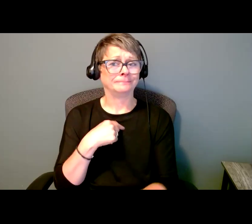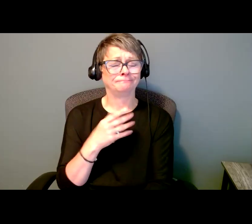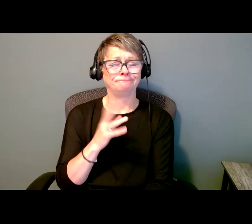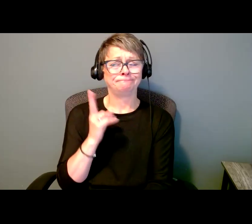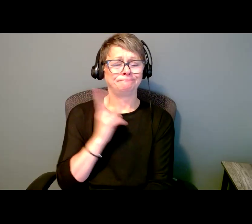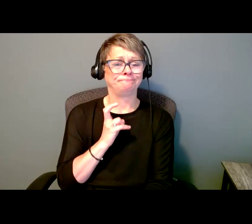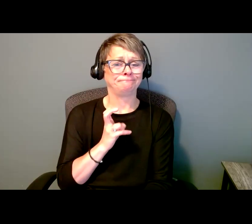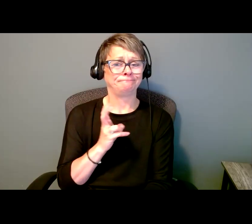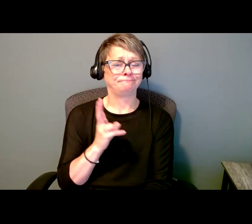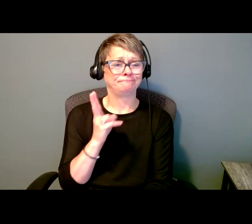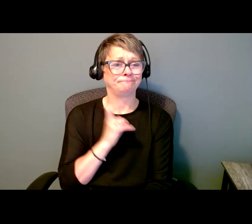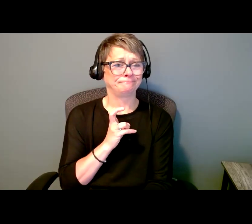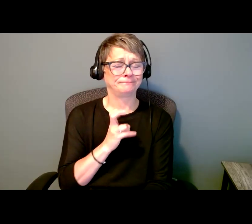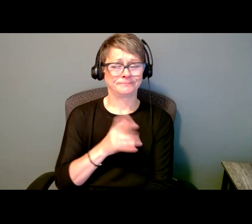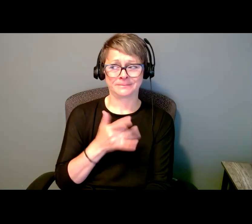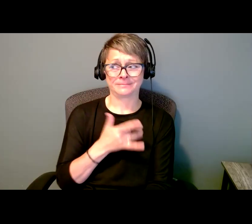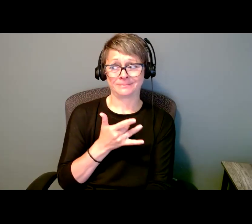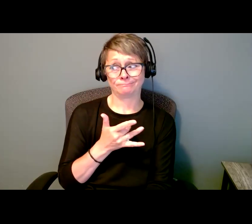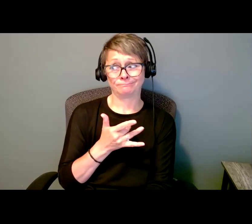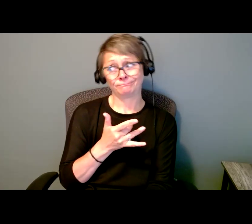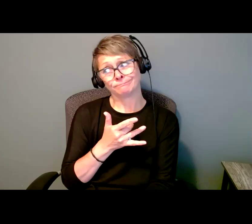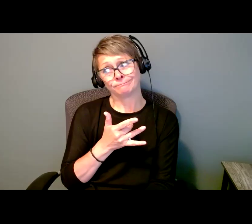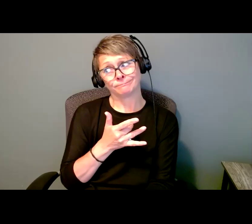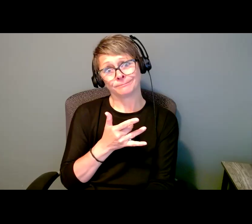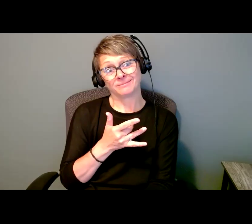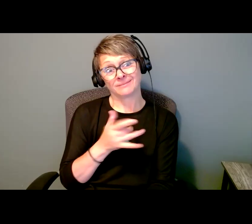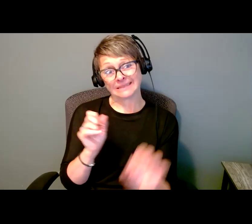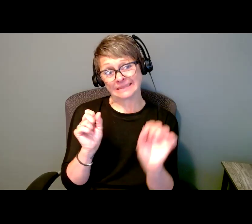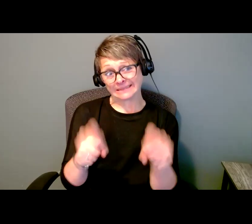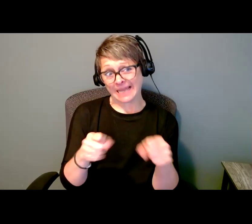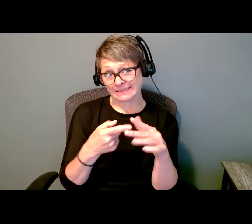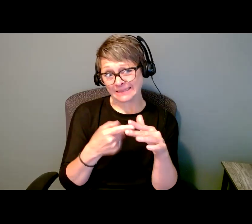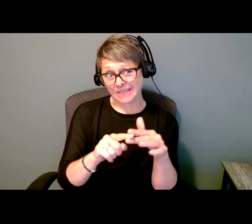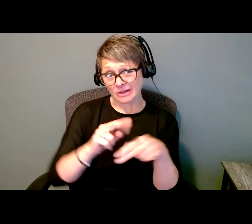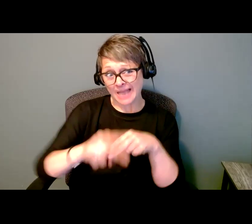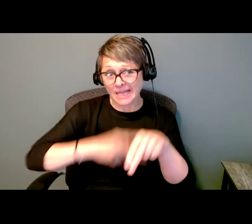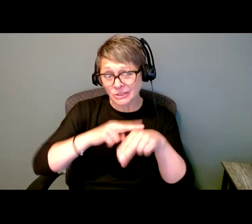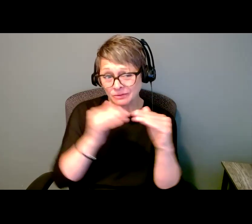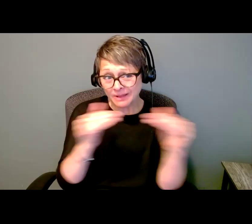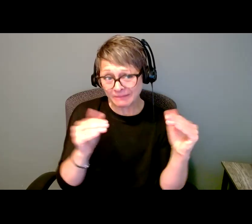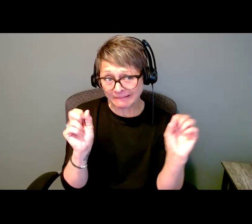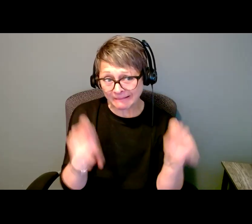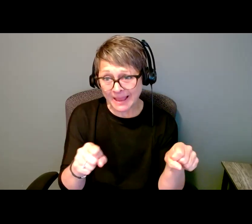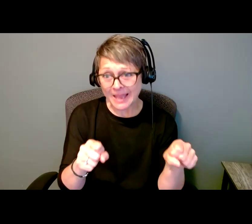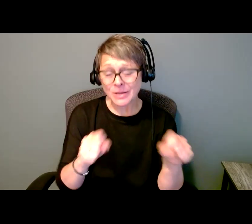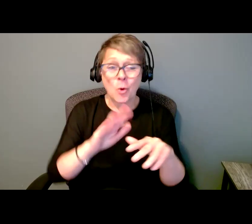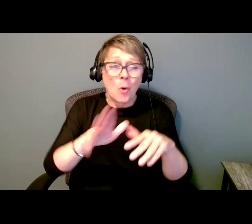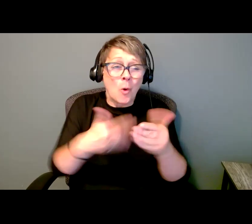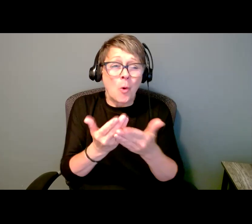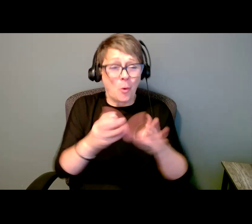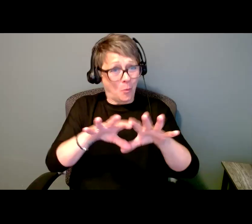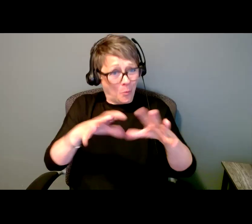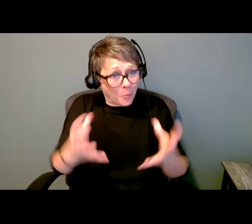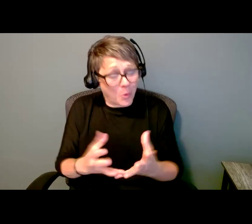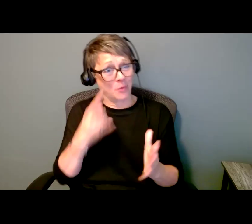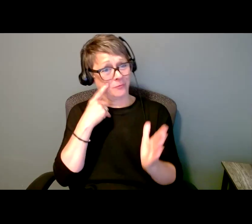don't really think that we can maybe start at the national level and get the entire world to